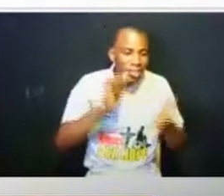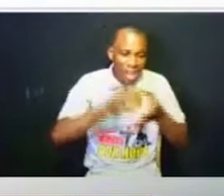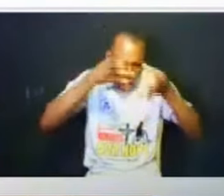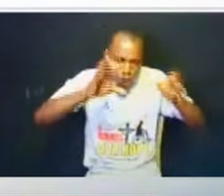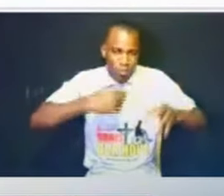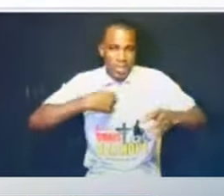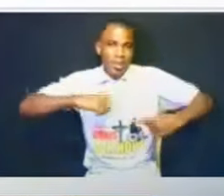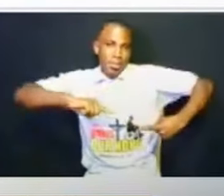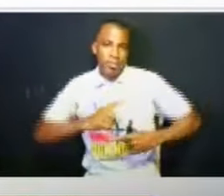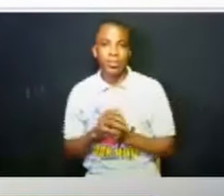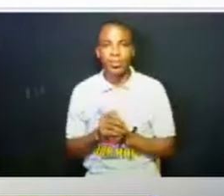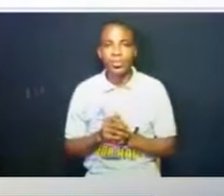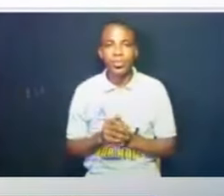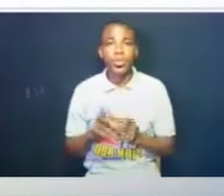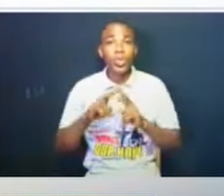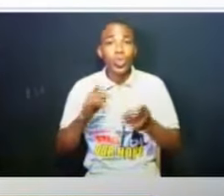this bitterness is a